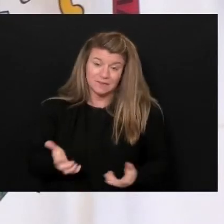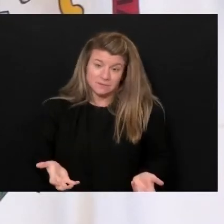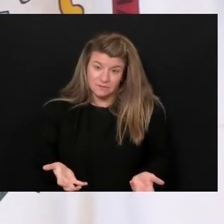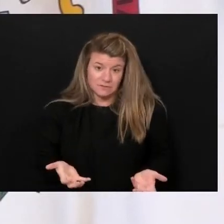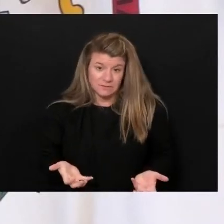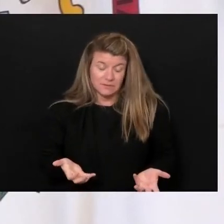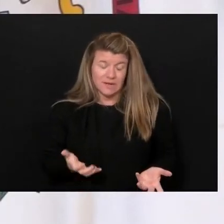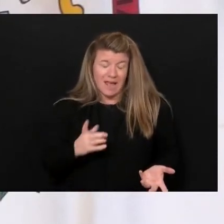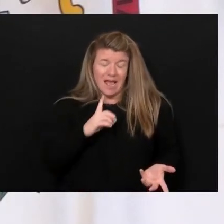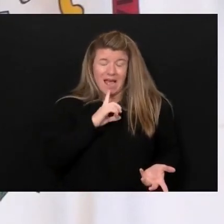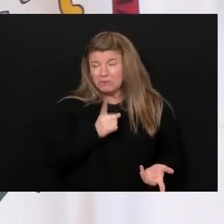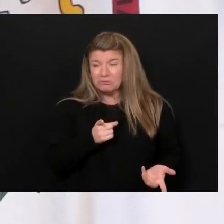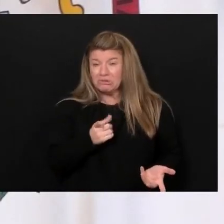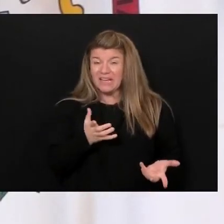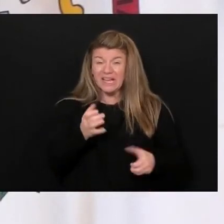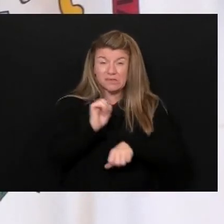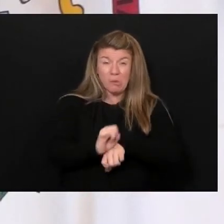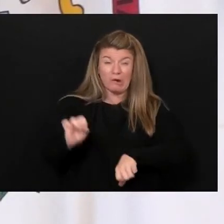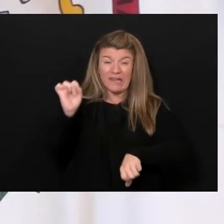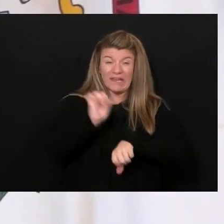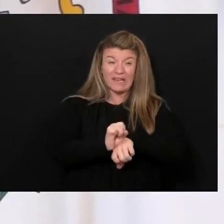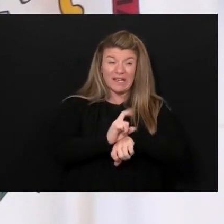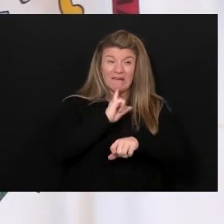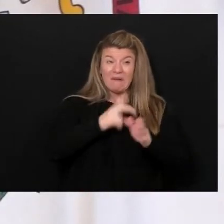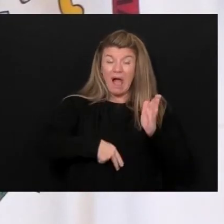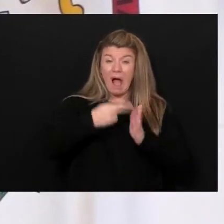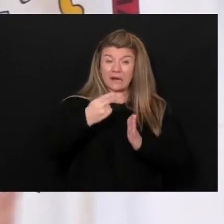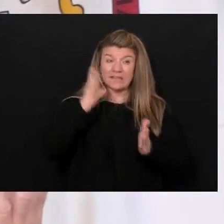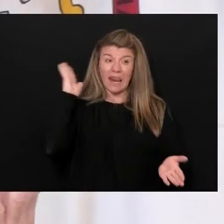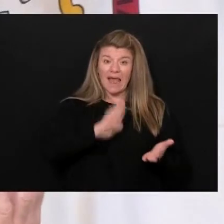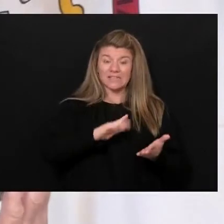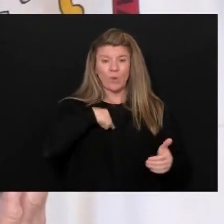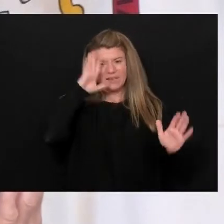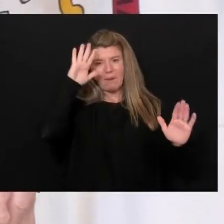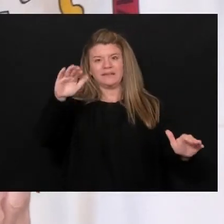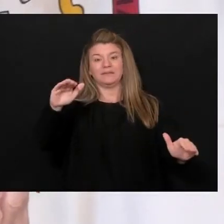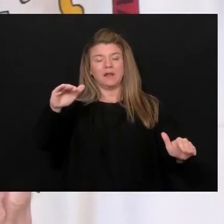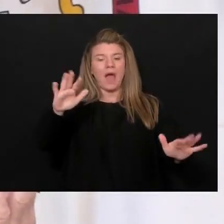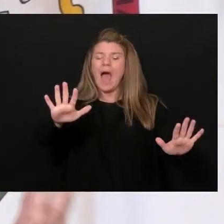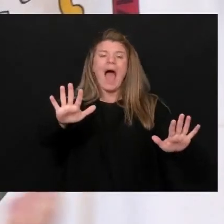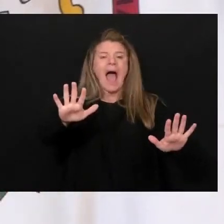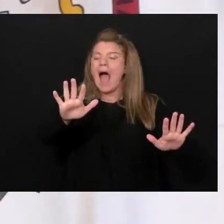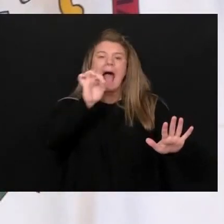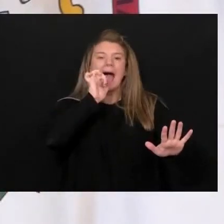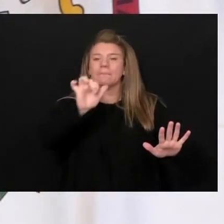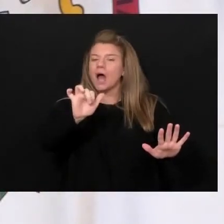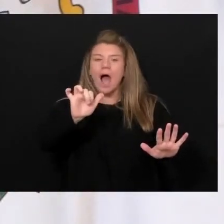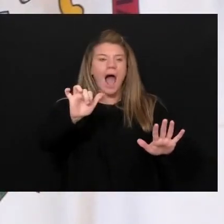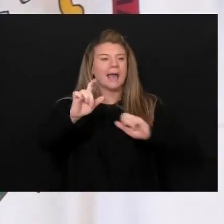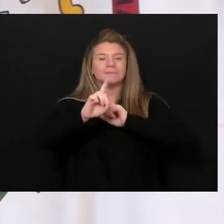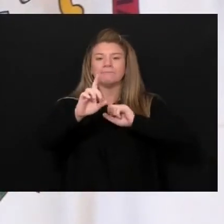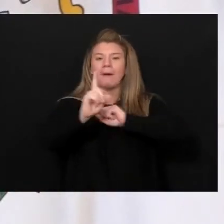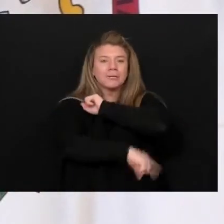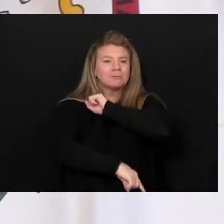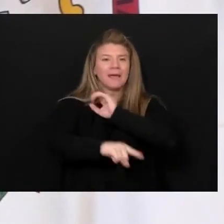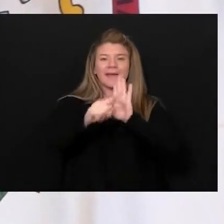working very much less than what we had hoped, even though we have great people that are trying in every way,